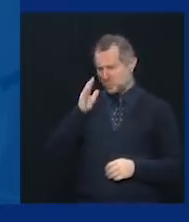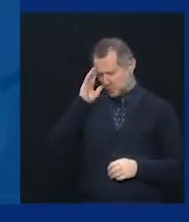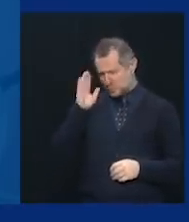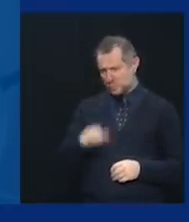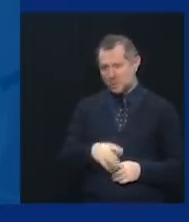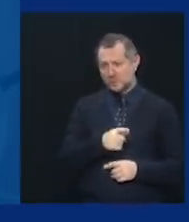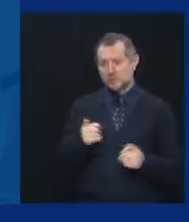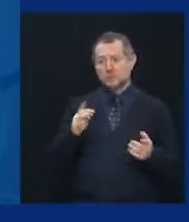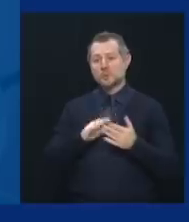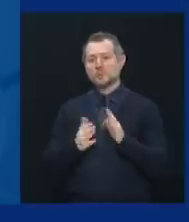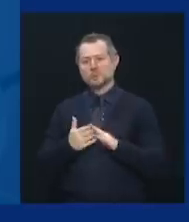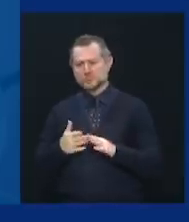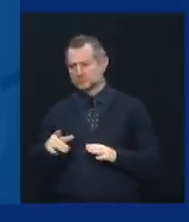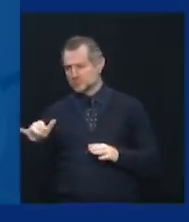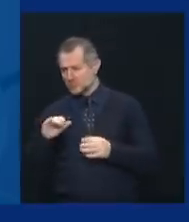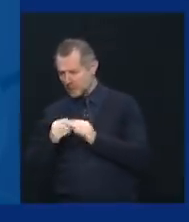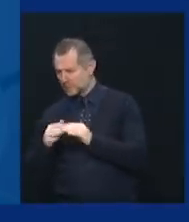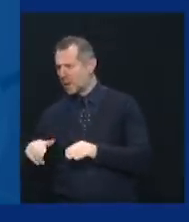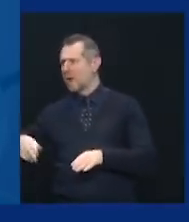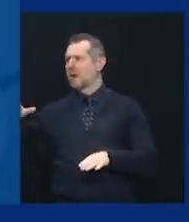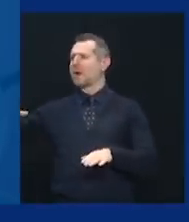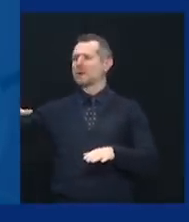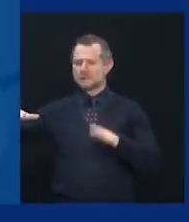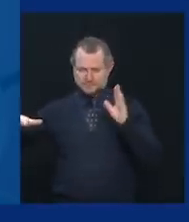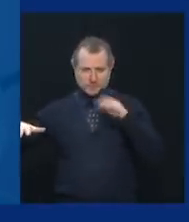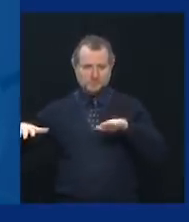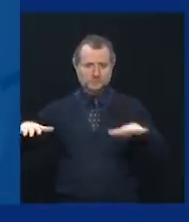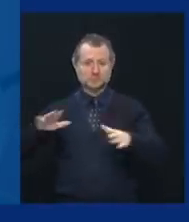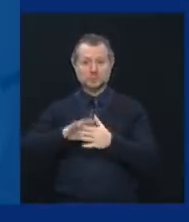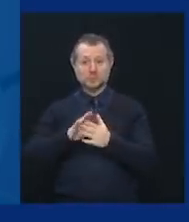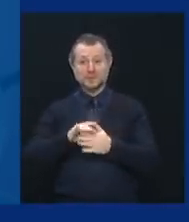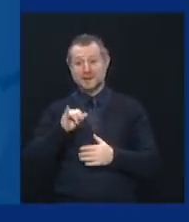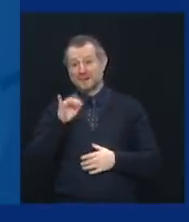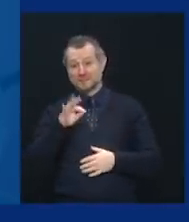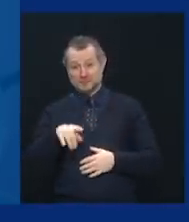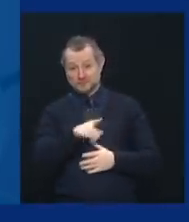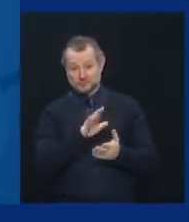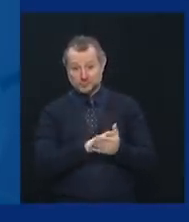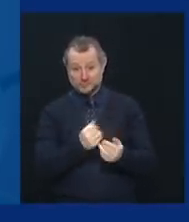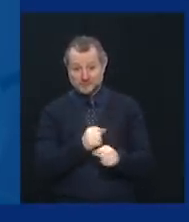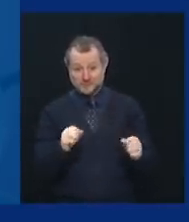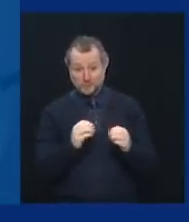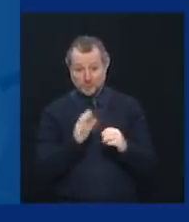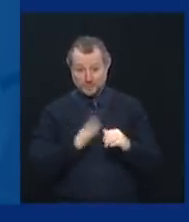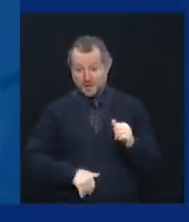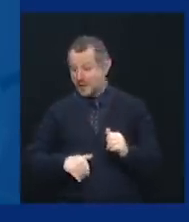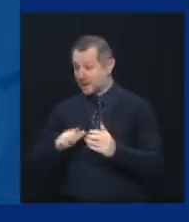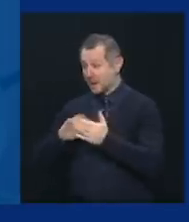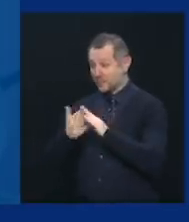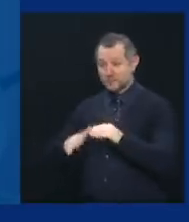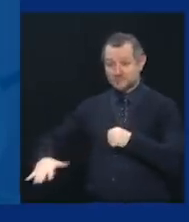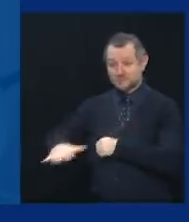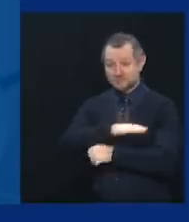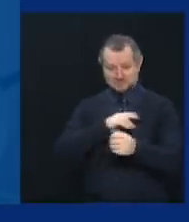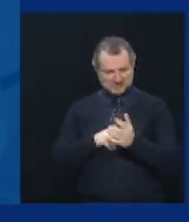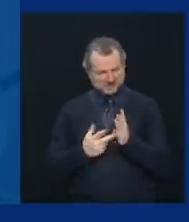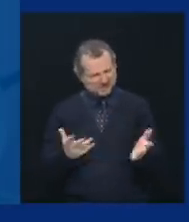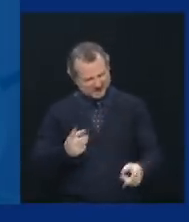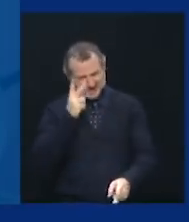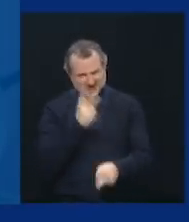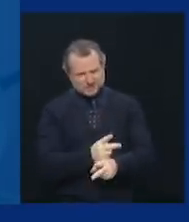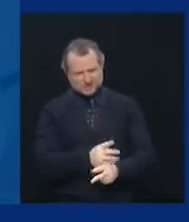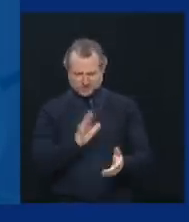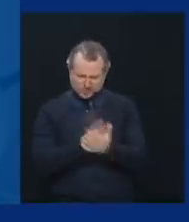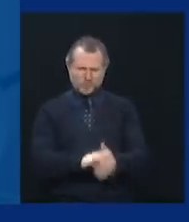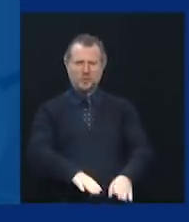community. If the schools are safer, then my opinion, just an